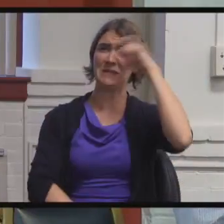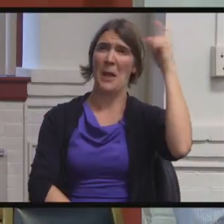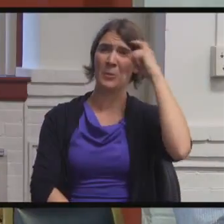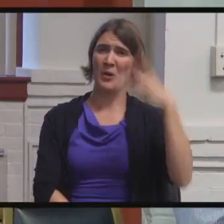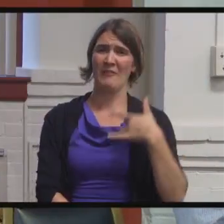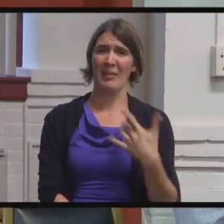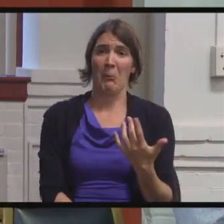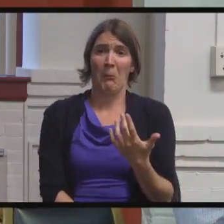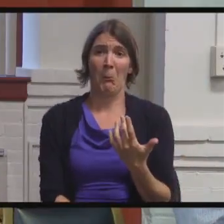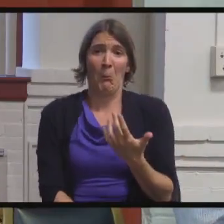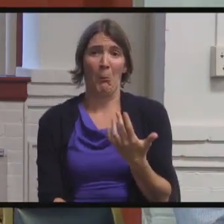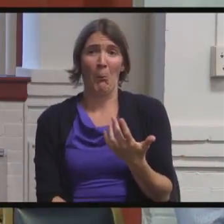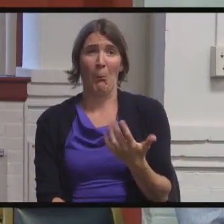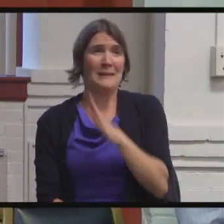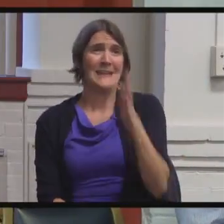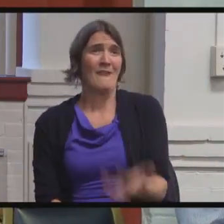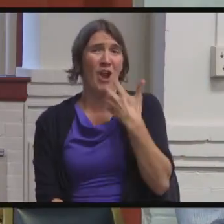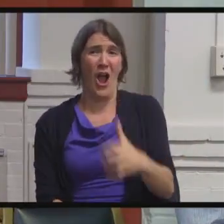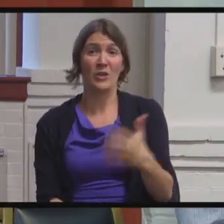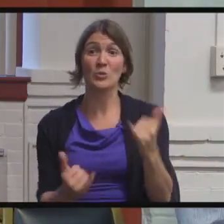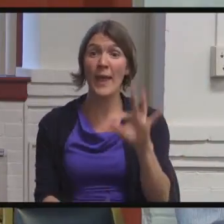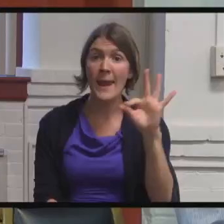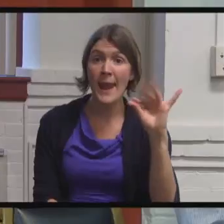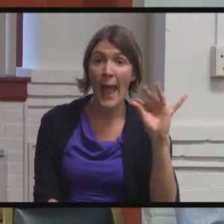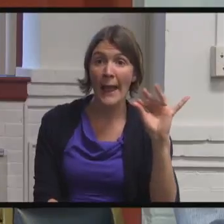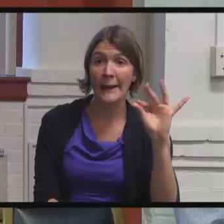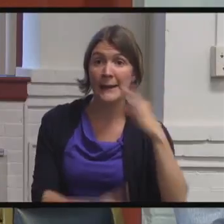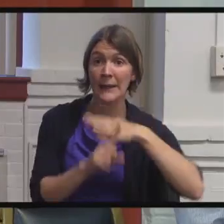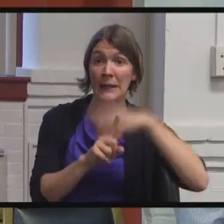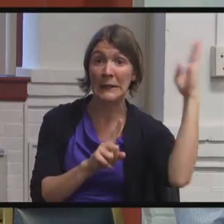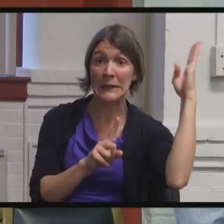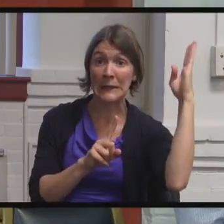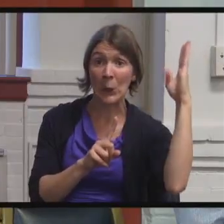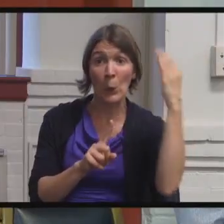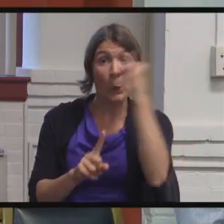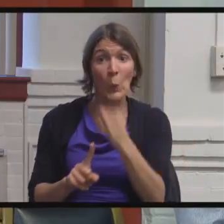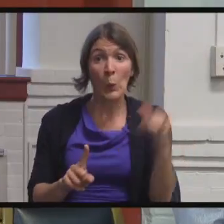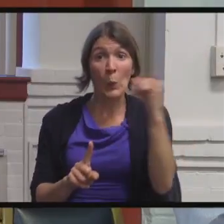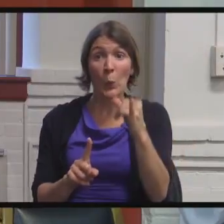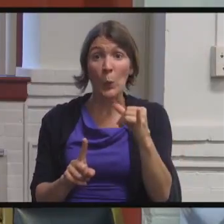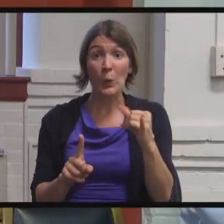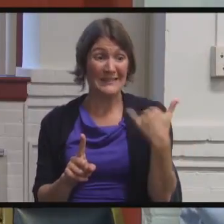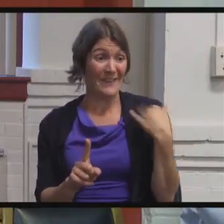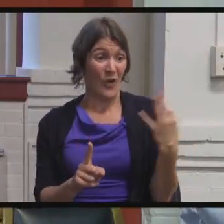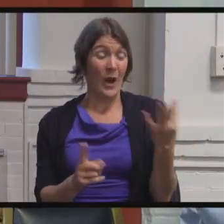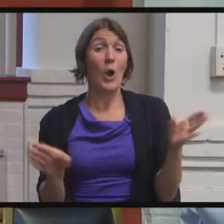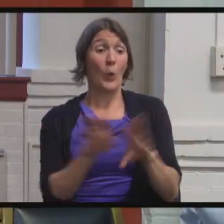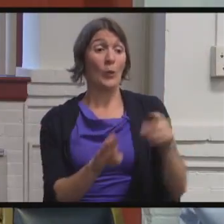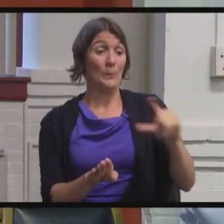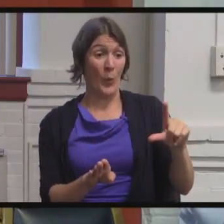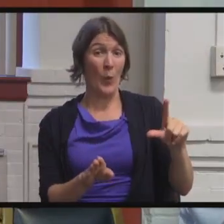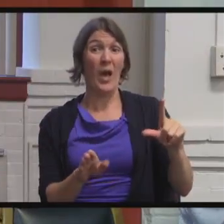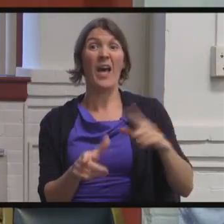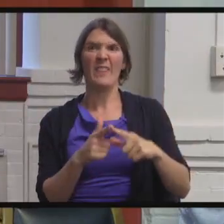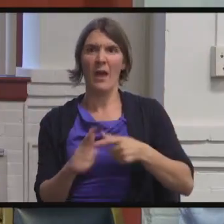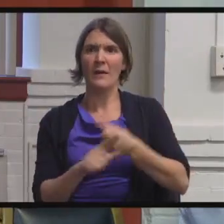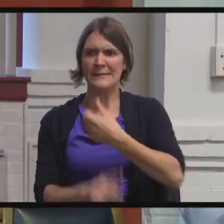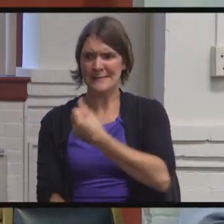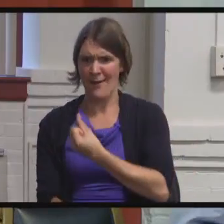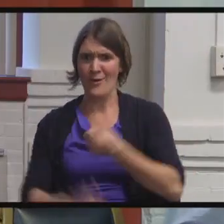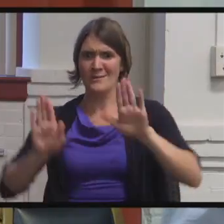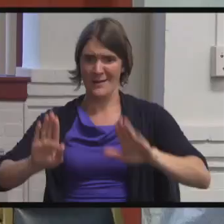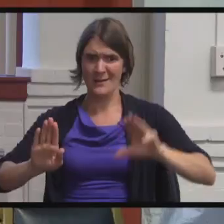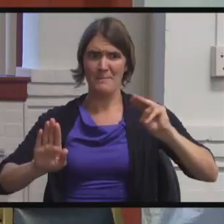don't remember today. Today's 90 degrees. Since the pool closed on Friday, it's been extremely